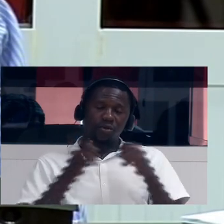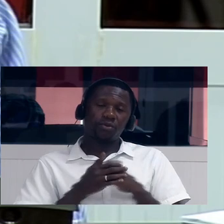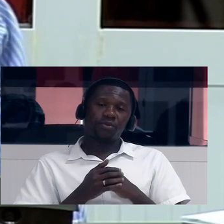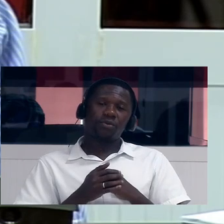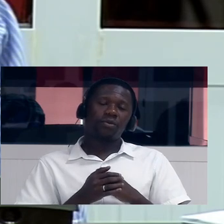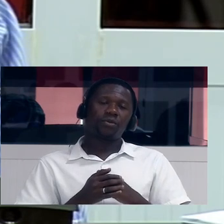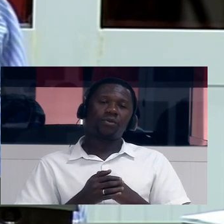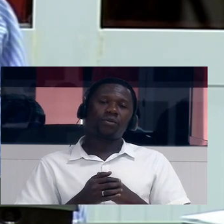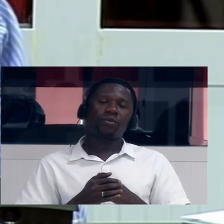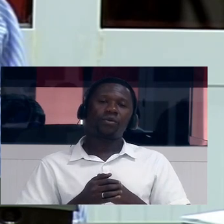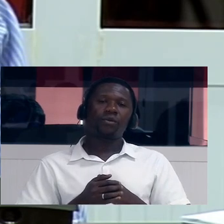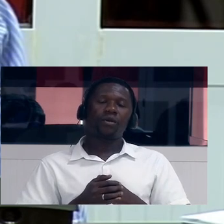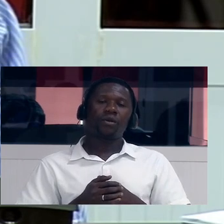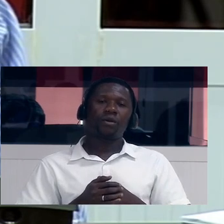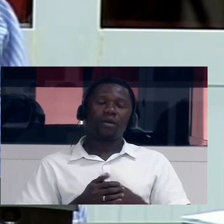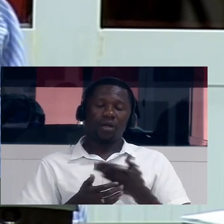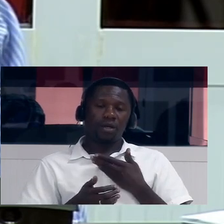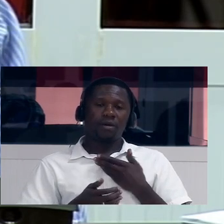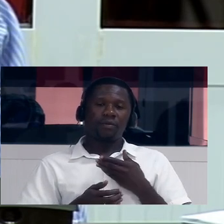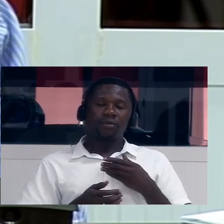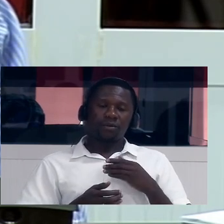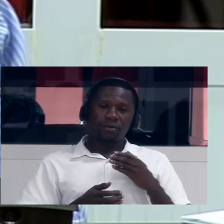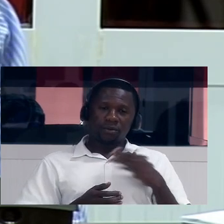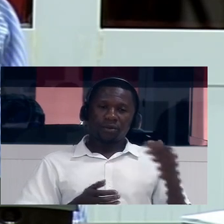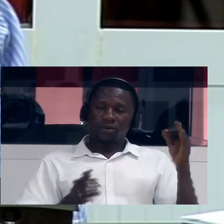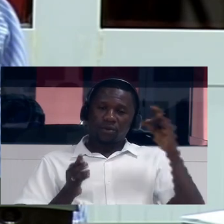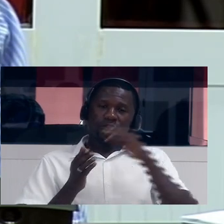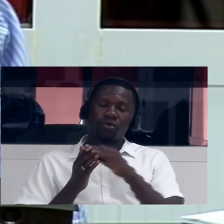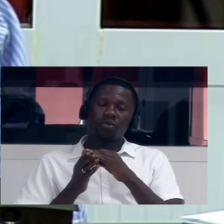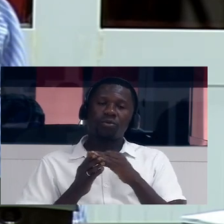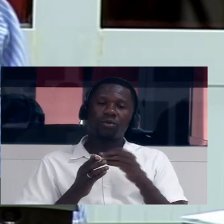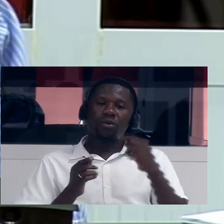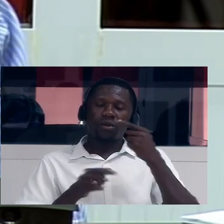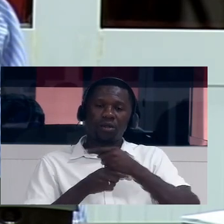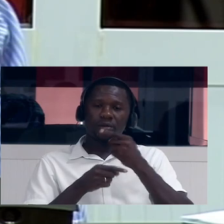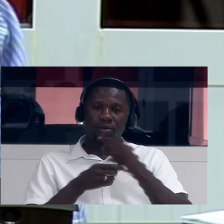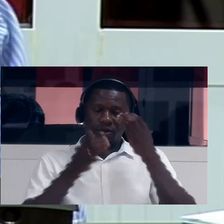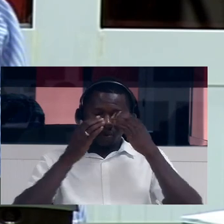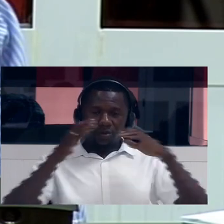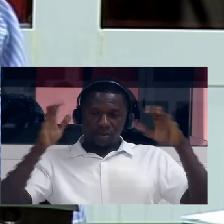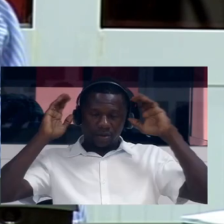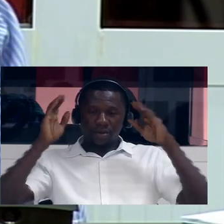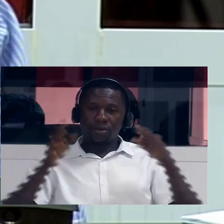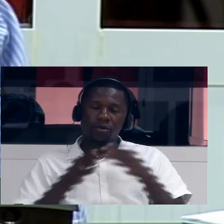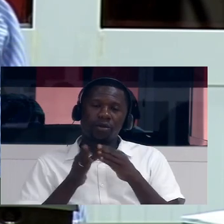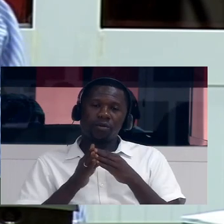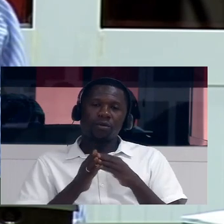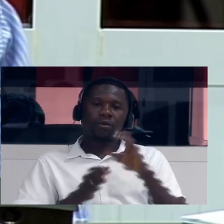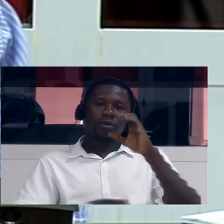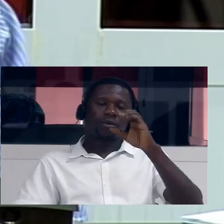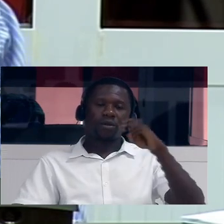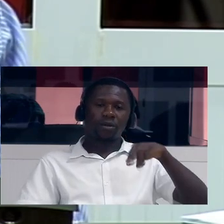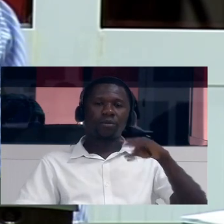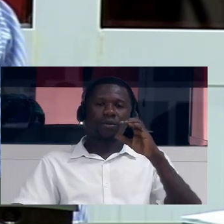had cause to go to Gambia College, together with the CMC, Tatin Baji,